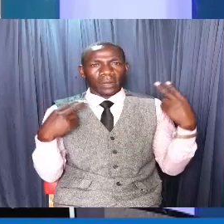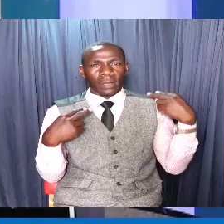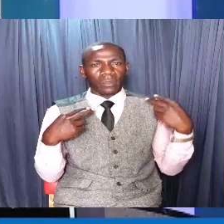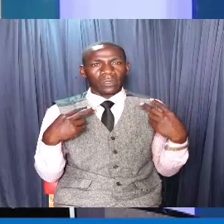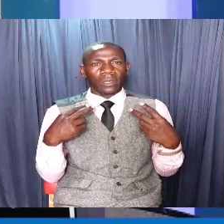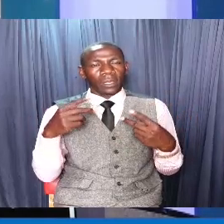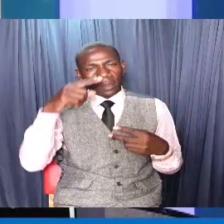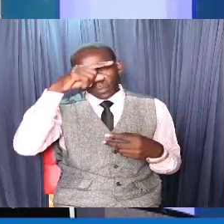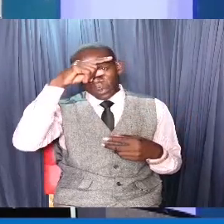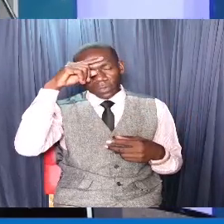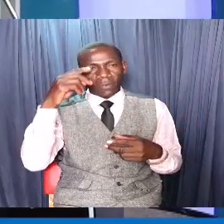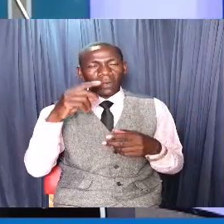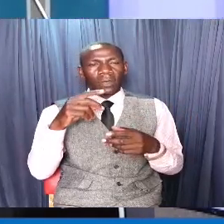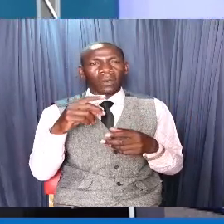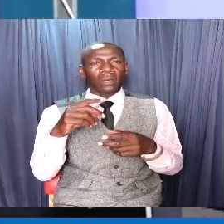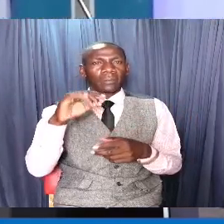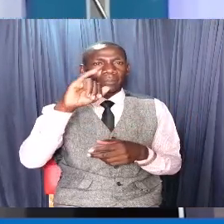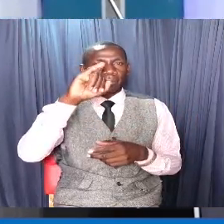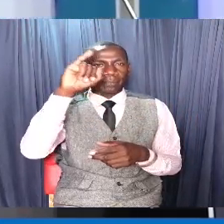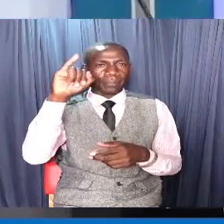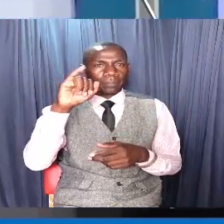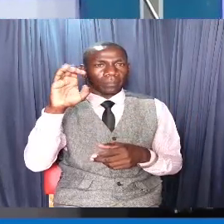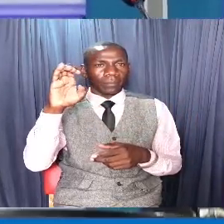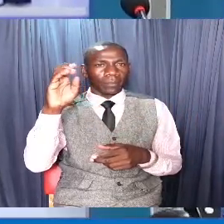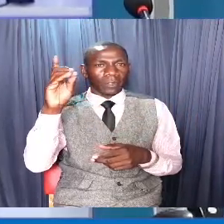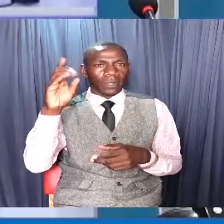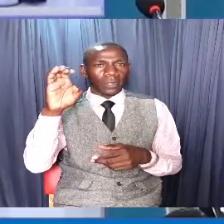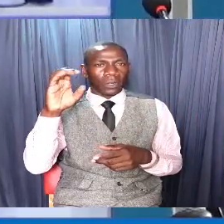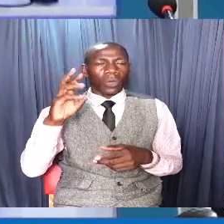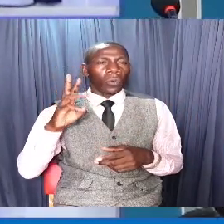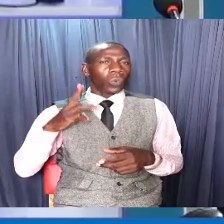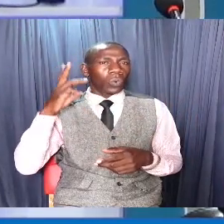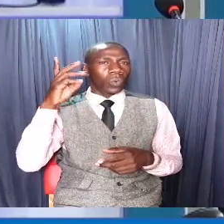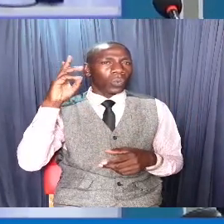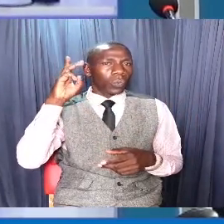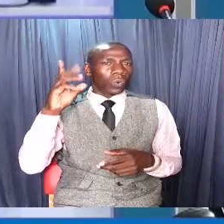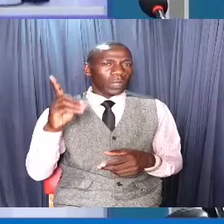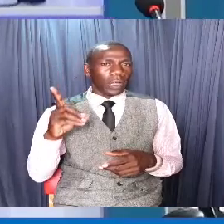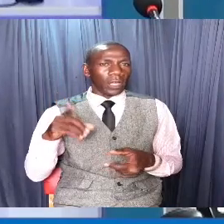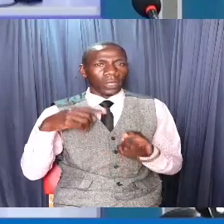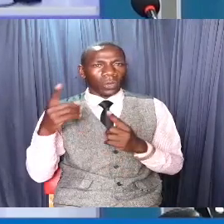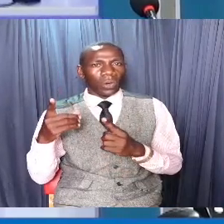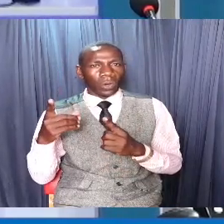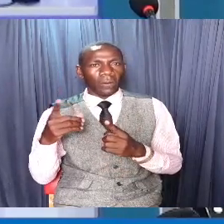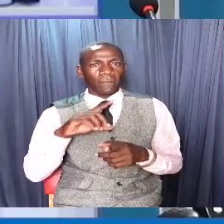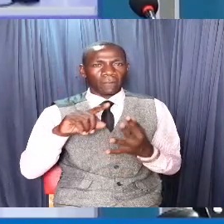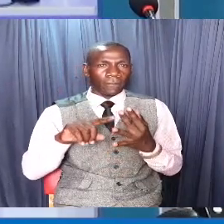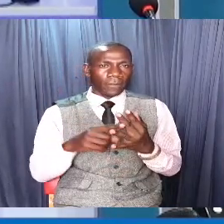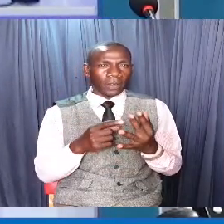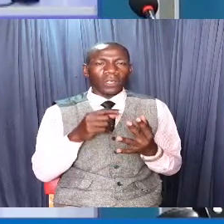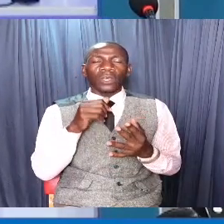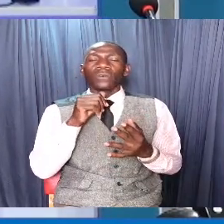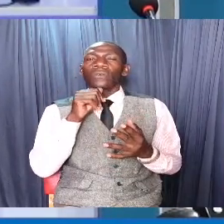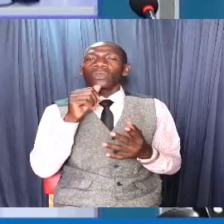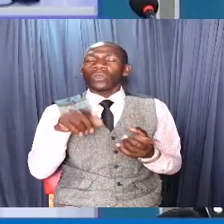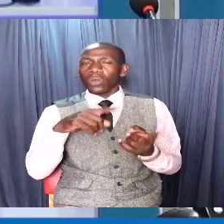the ranks because of the prophecy. Zedekiah, je ni ende, enda Zedekiah, should I go? You go, you will overcome. Kwanza naye because first kamwambia